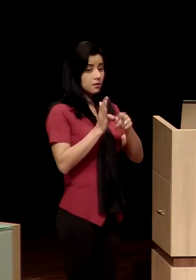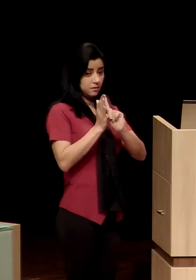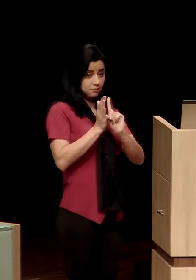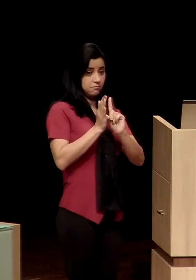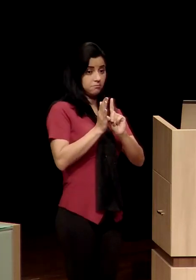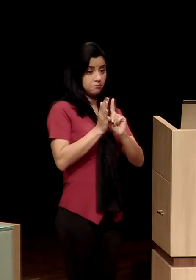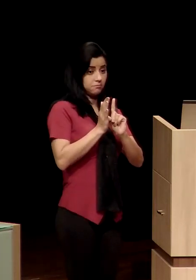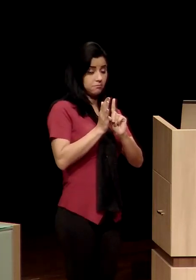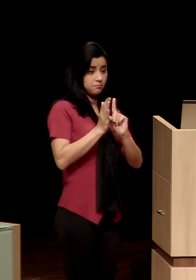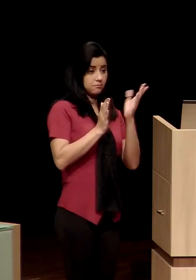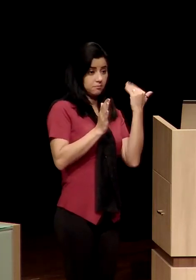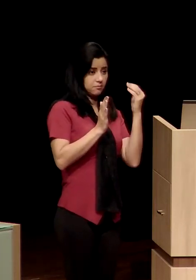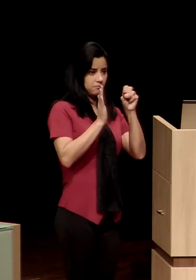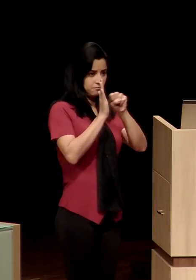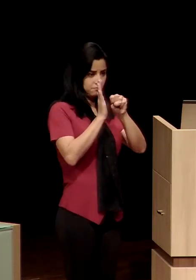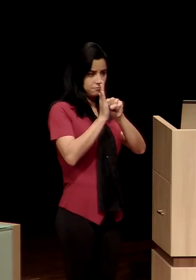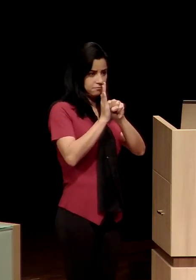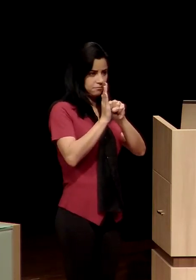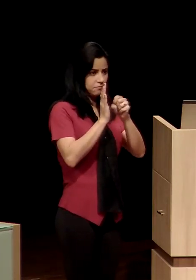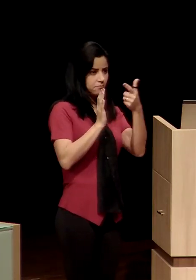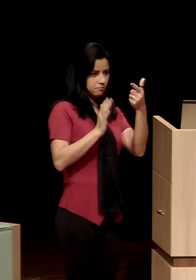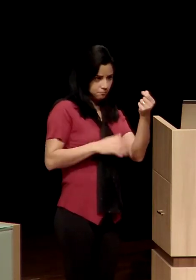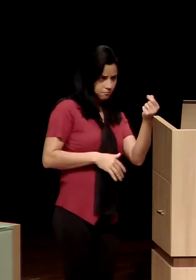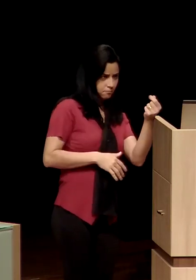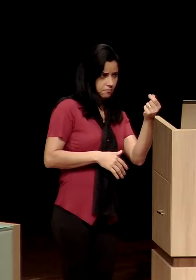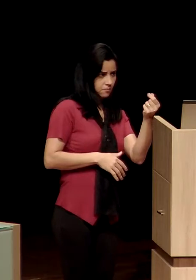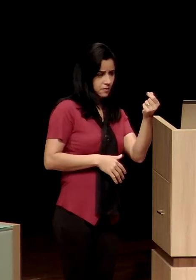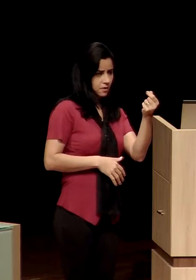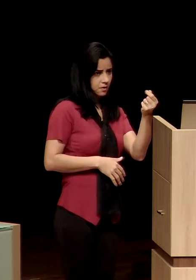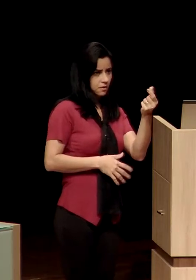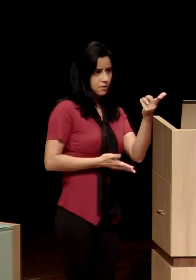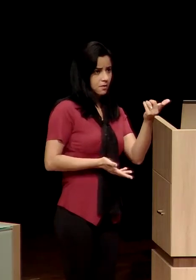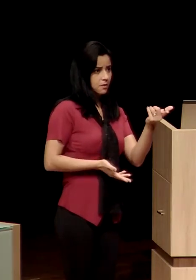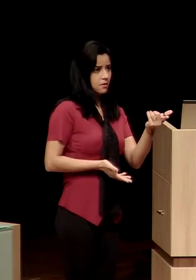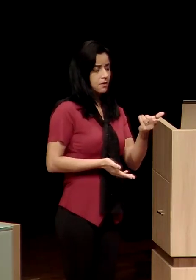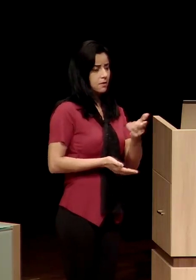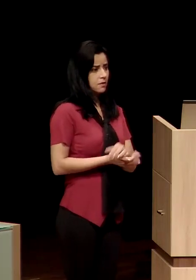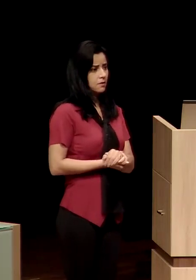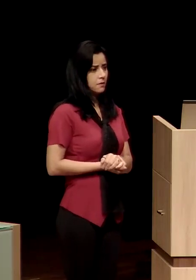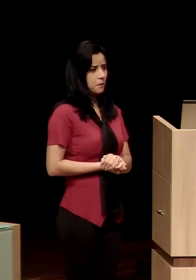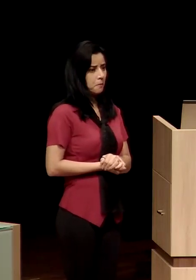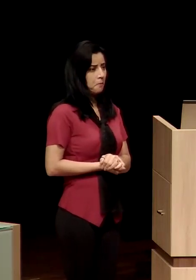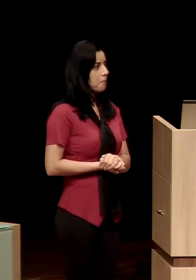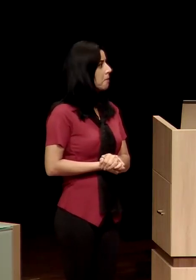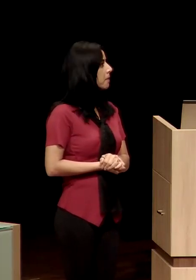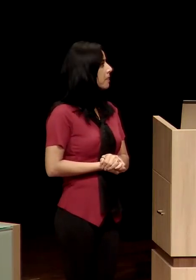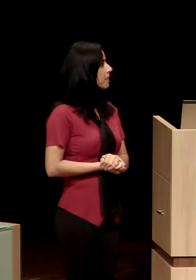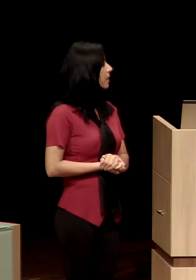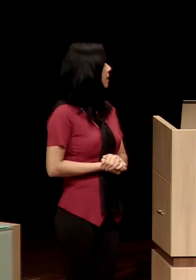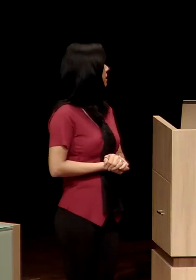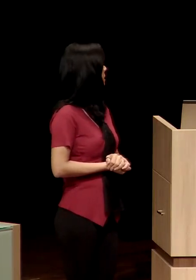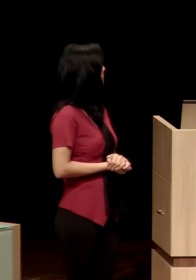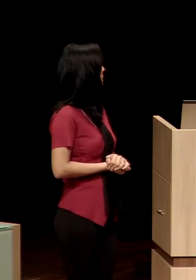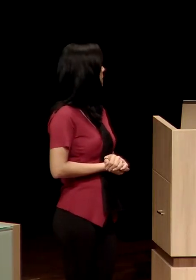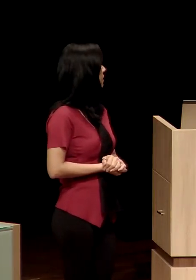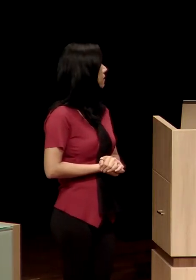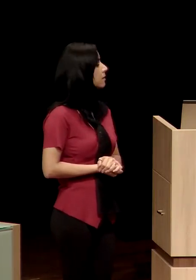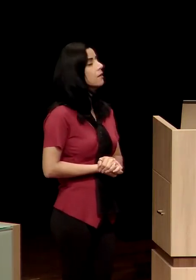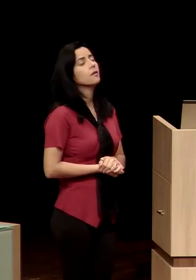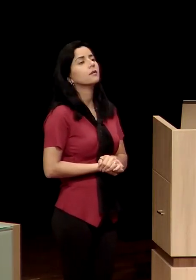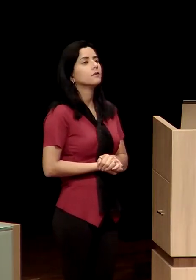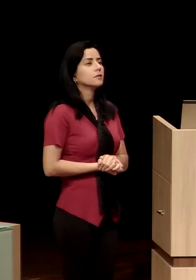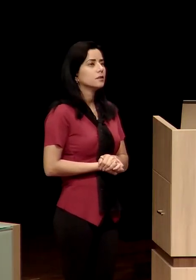do século 20, several comprehensive systematizations of